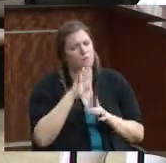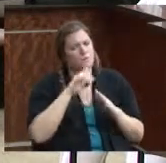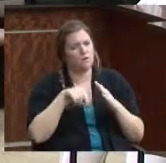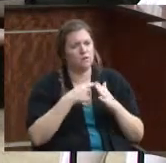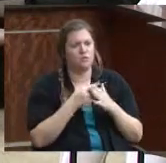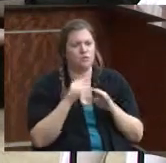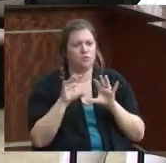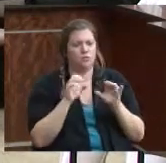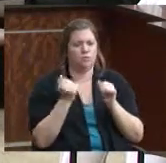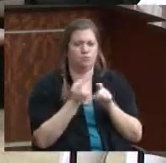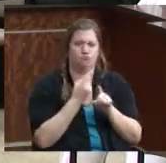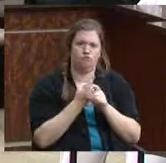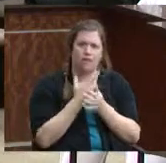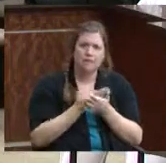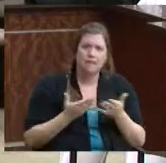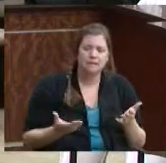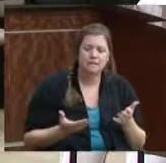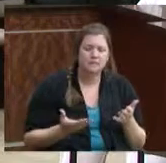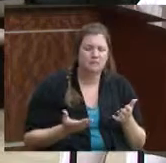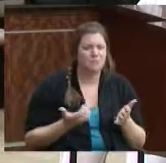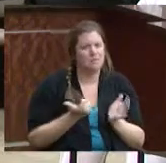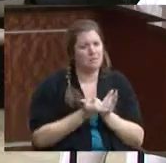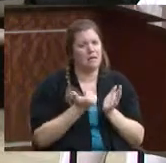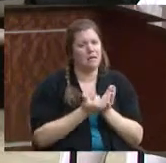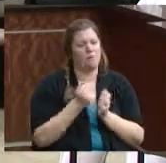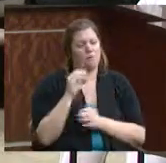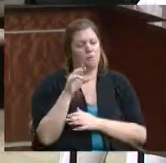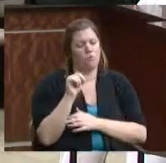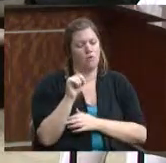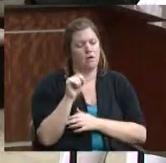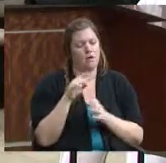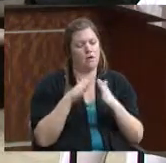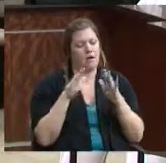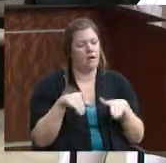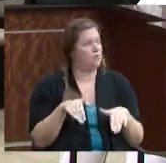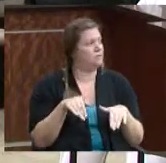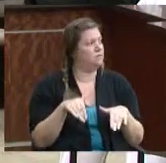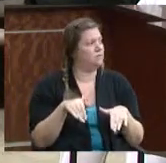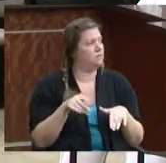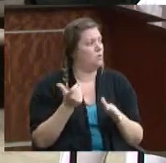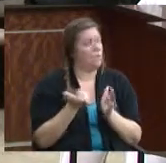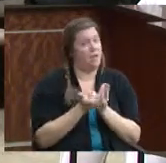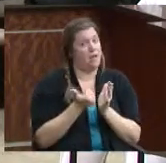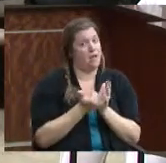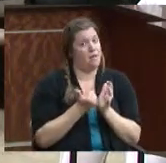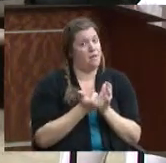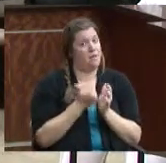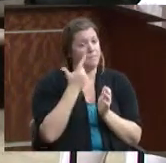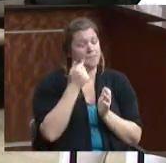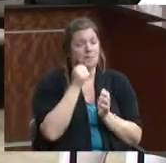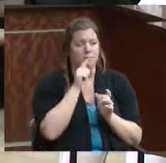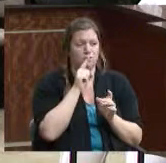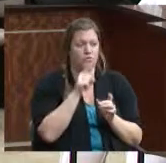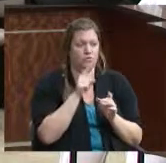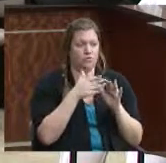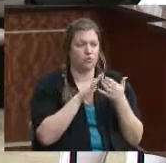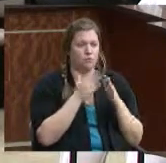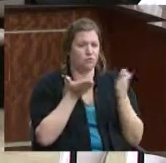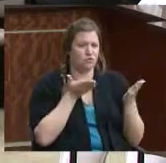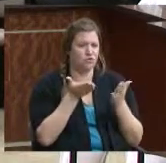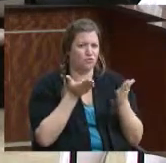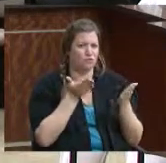about doing the right things, it'd be helpful if the courthouse in Upper Marlboro would help out a little bit. Because I'm not sure community